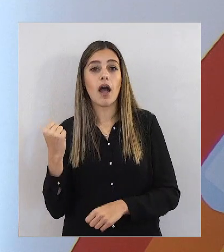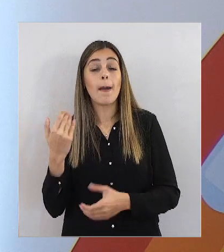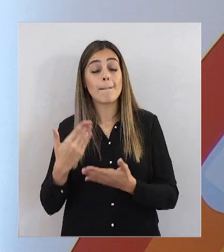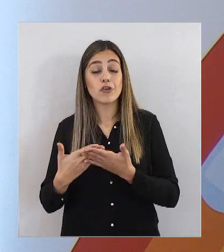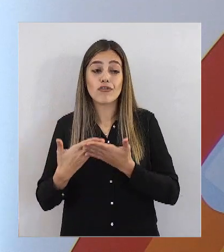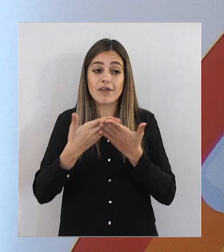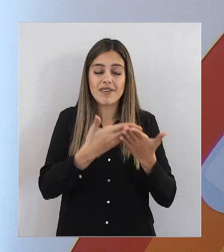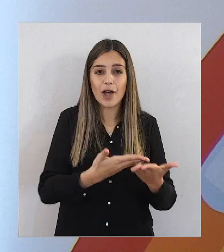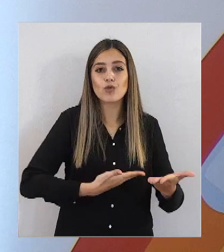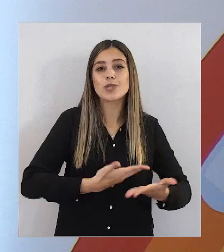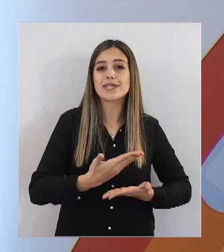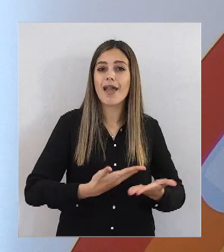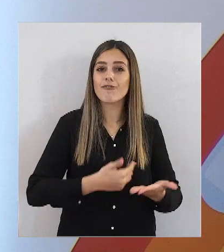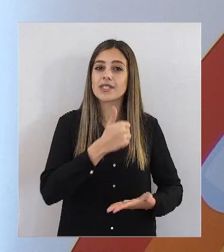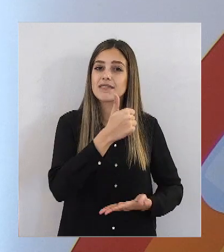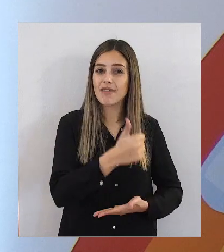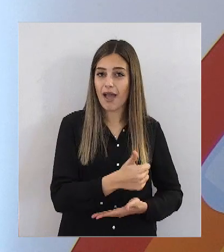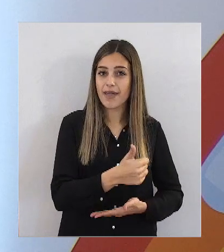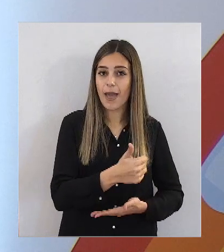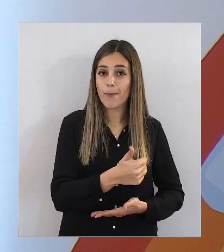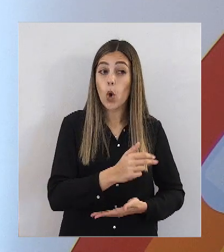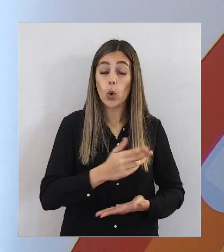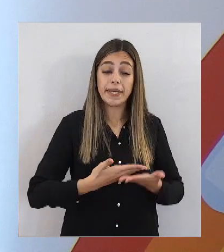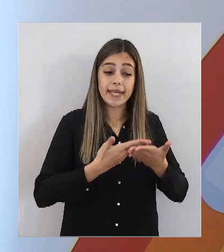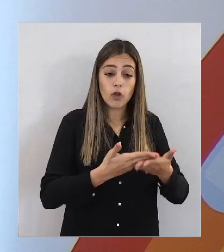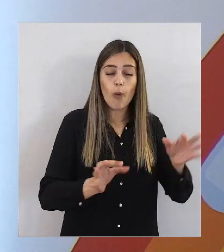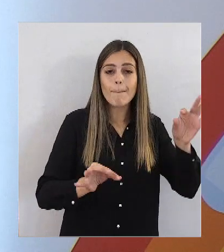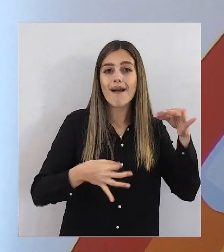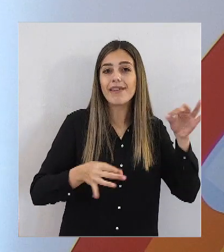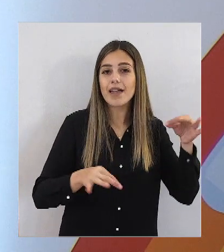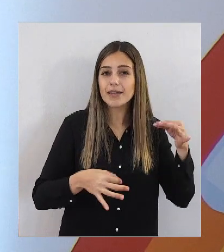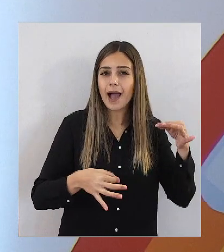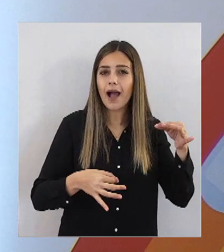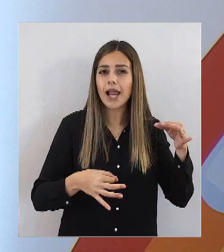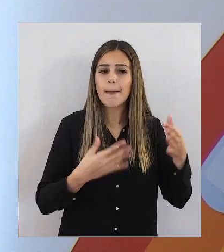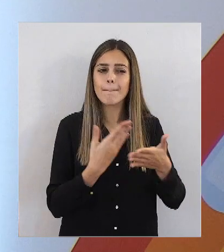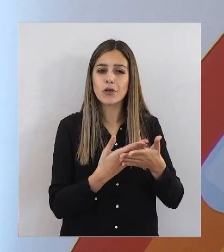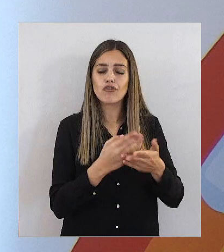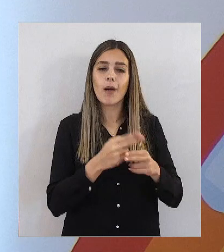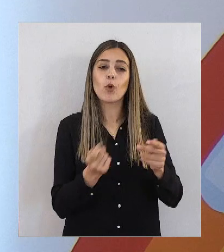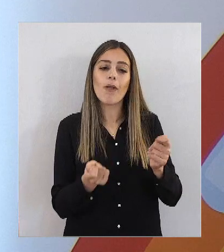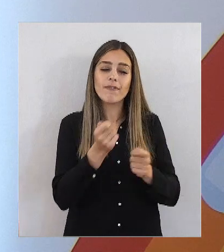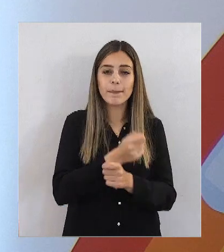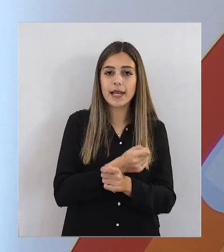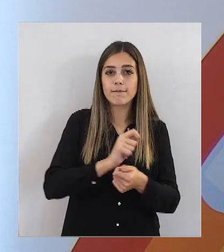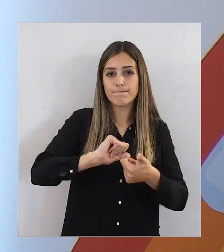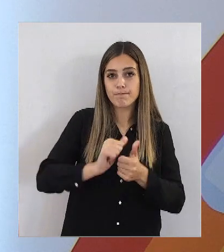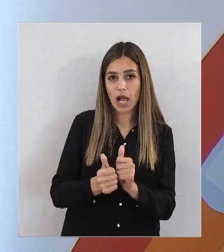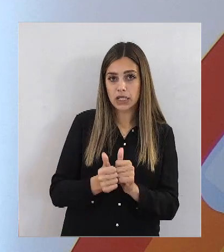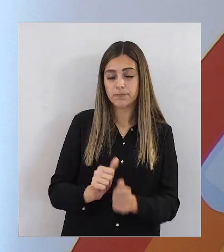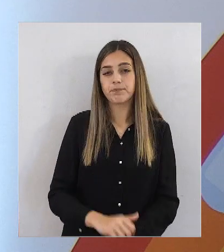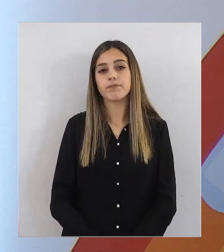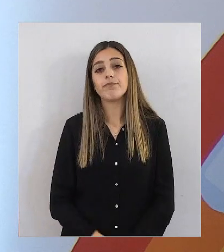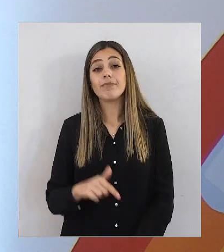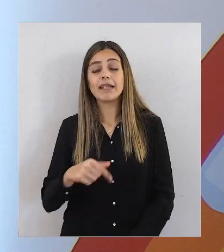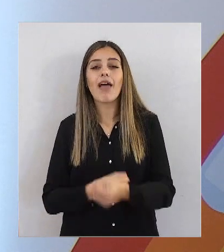them with the needed guidance, tools, and resources that are needed to make any changes in practice. Transform project has